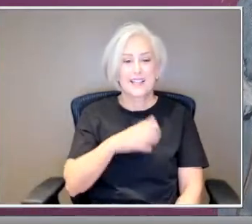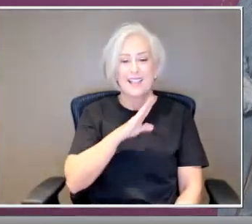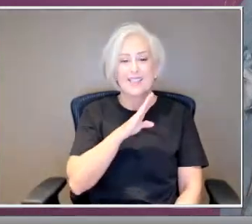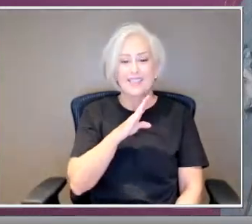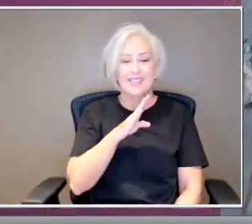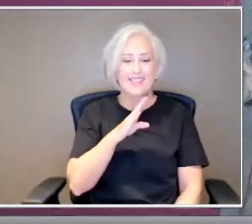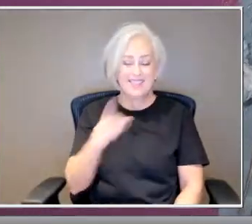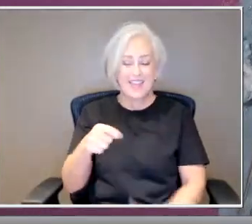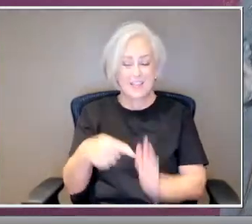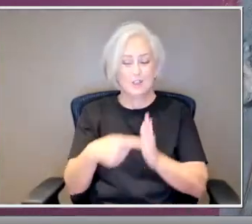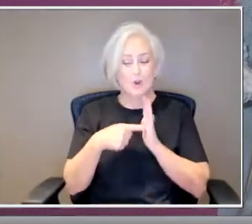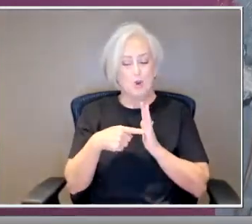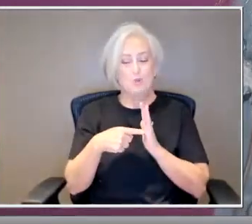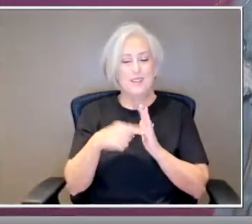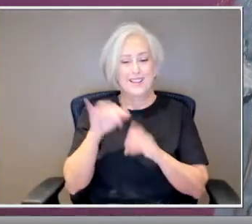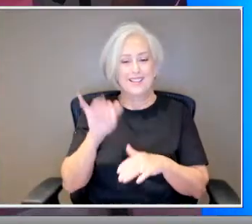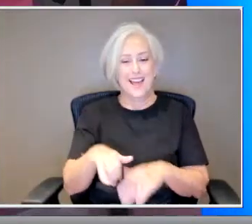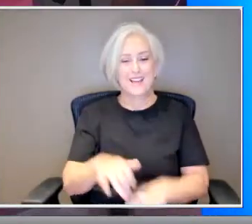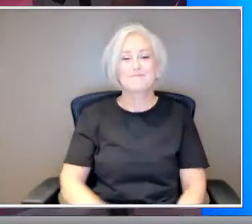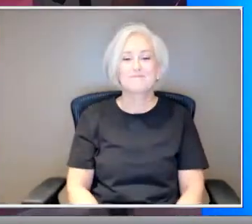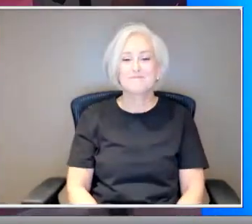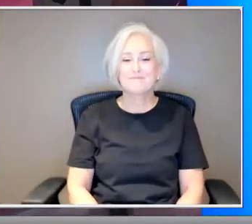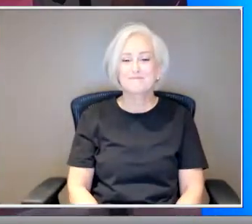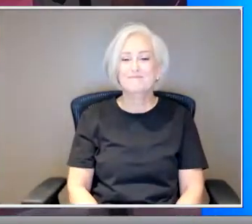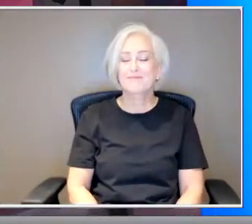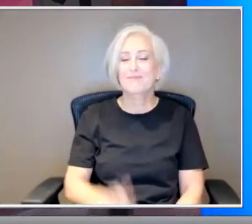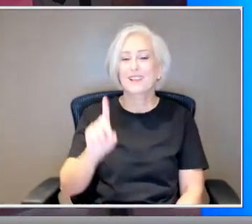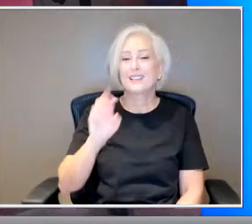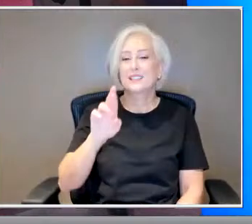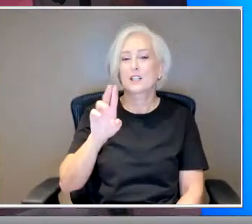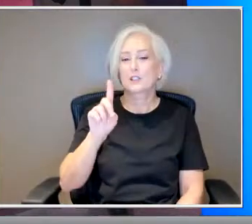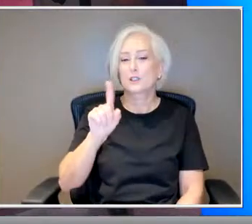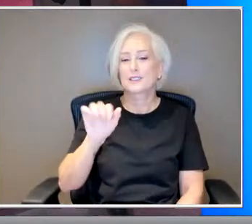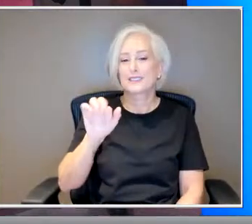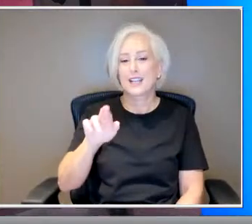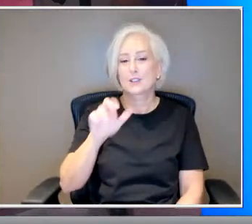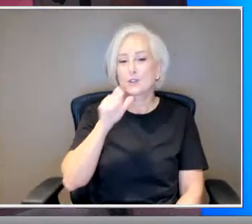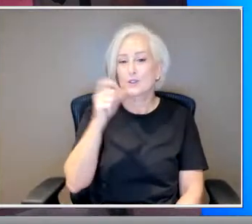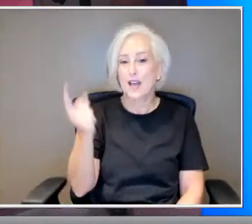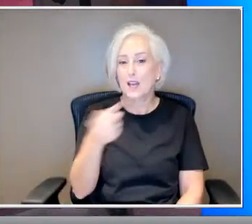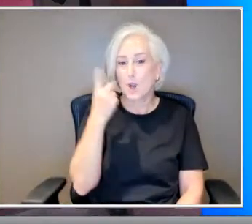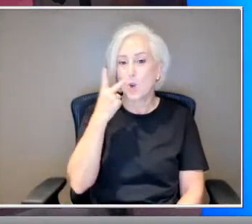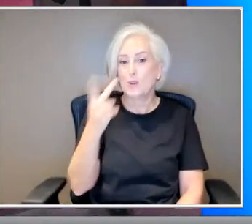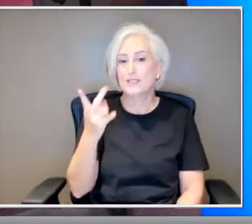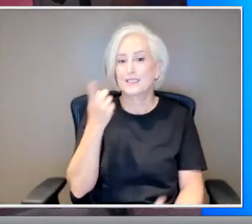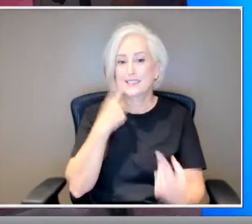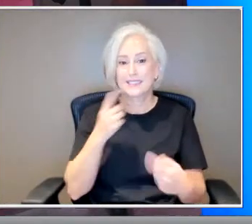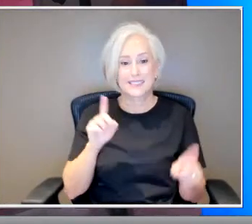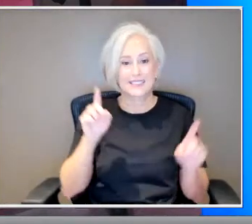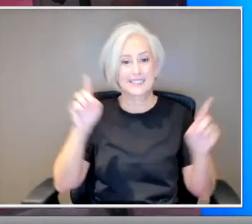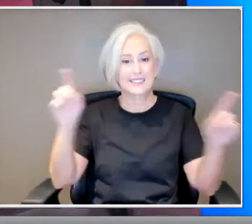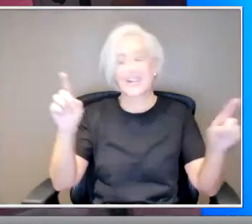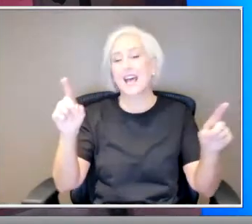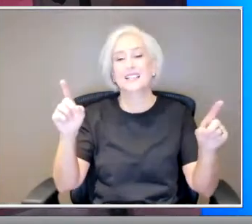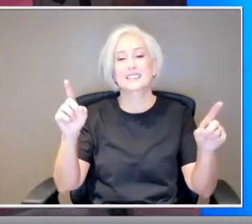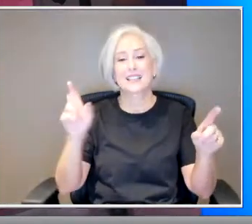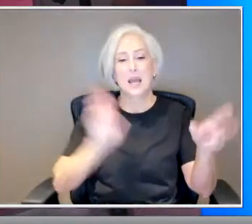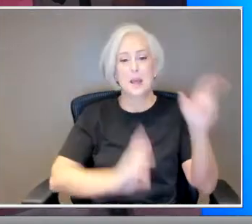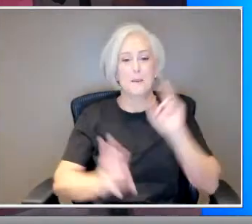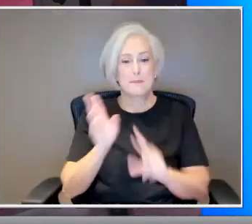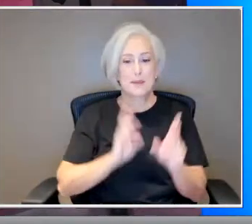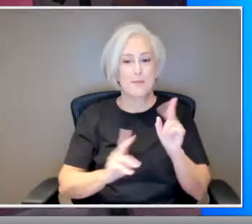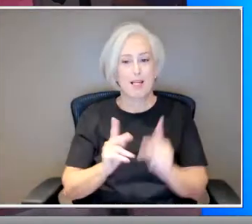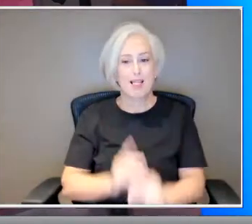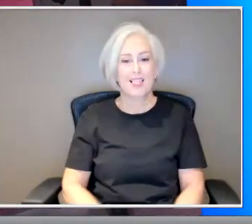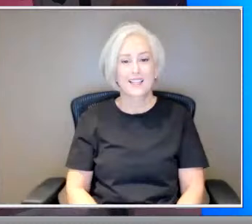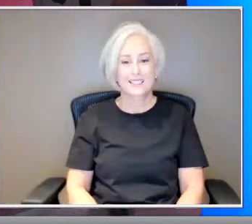They sure do. They did. Dr. Danter, you don't always get to see the successful people right next to you. Yeah, it's